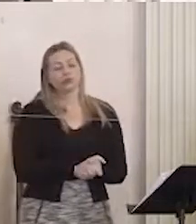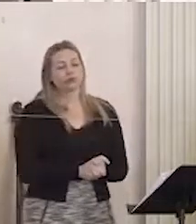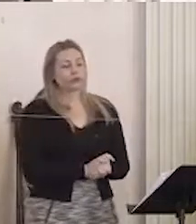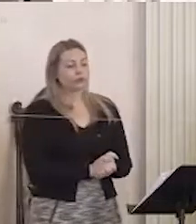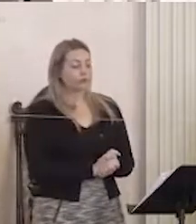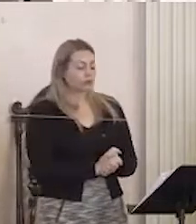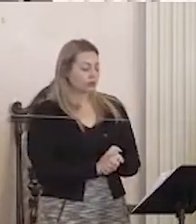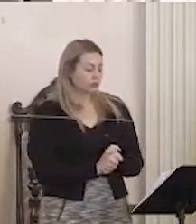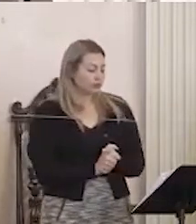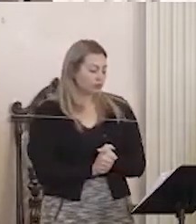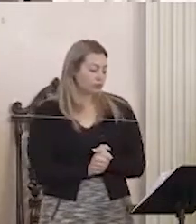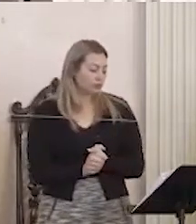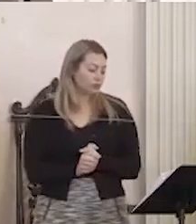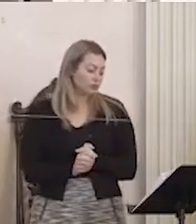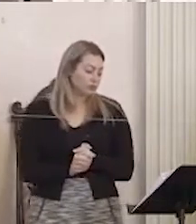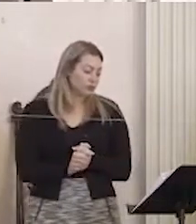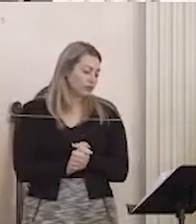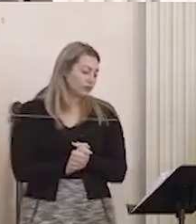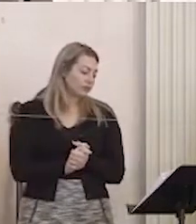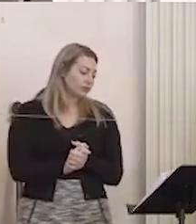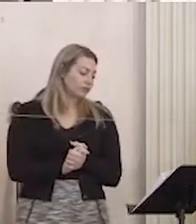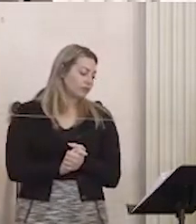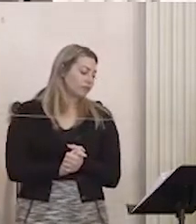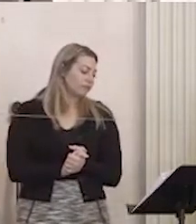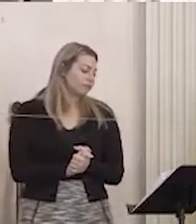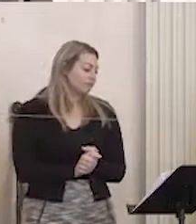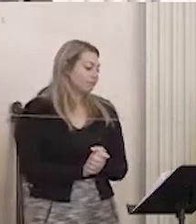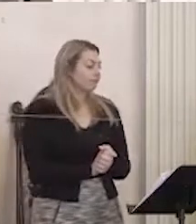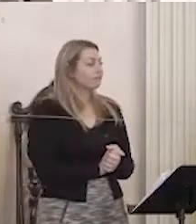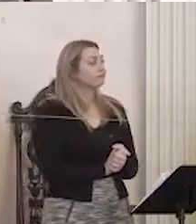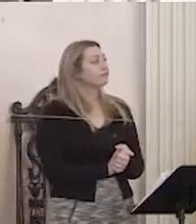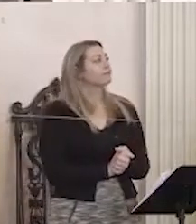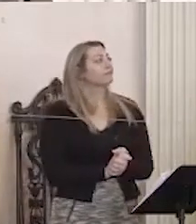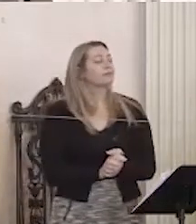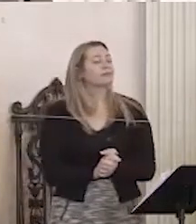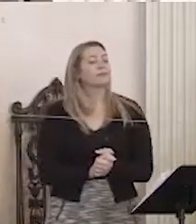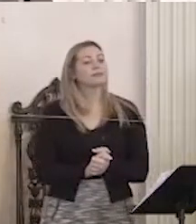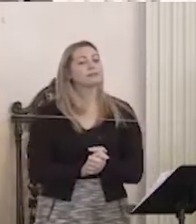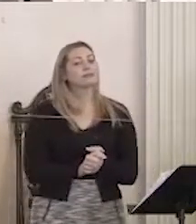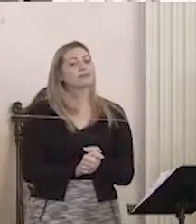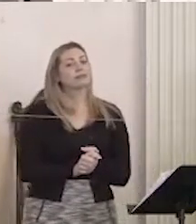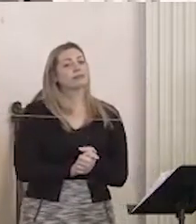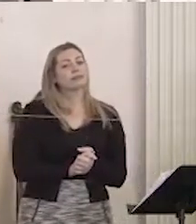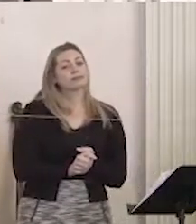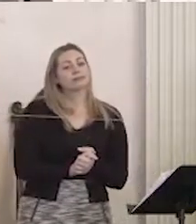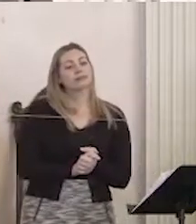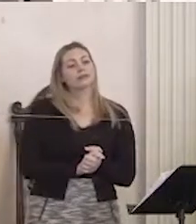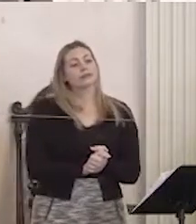Thank you.